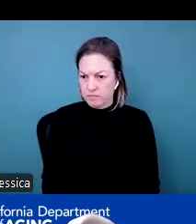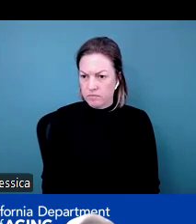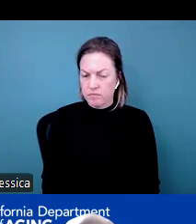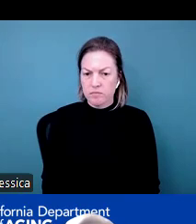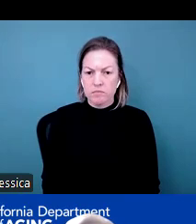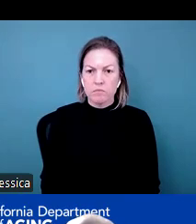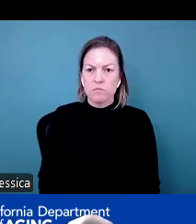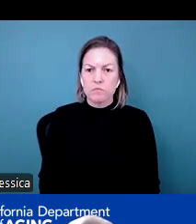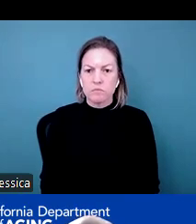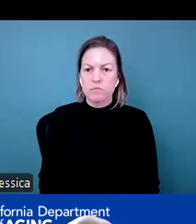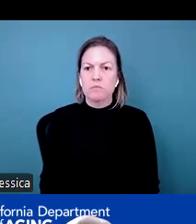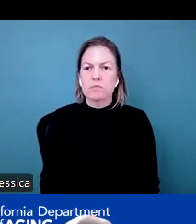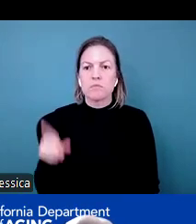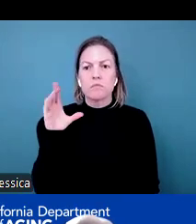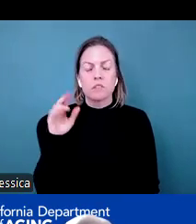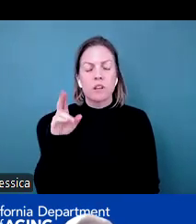Michelle Nevins put into